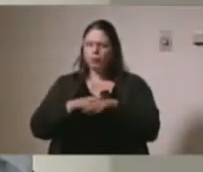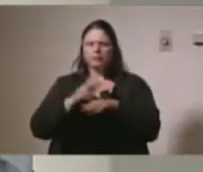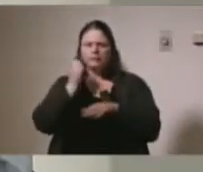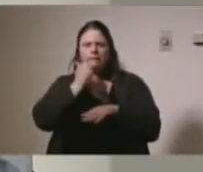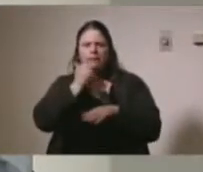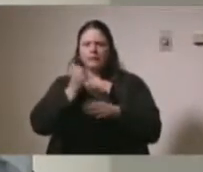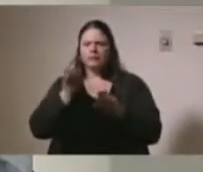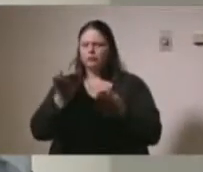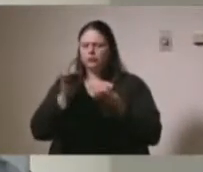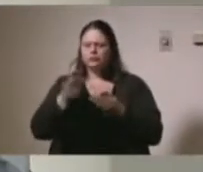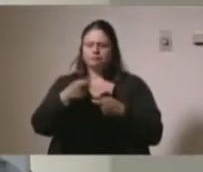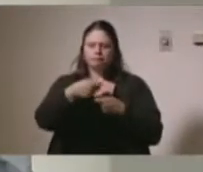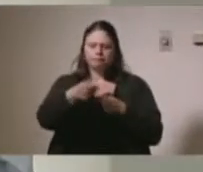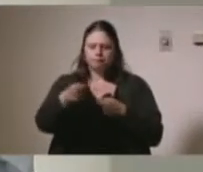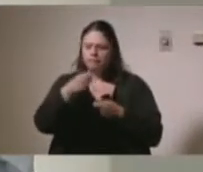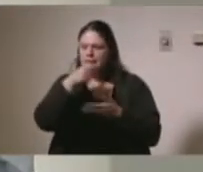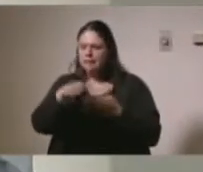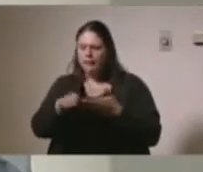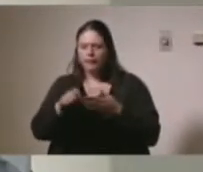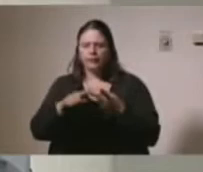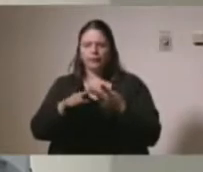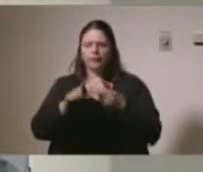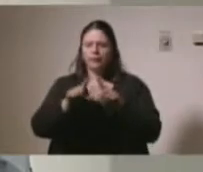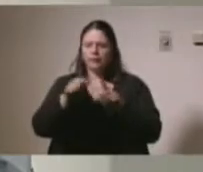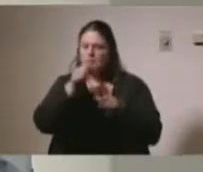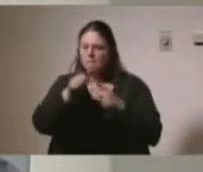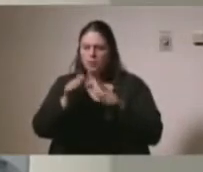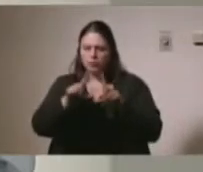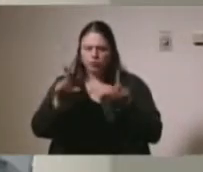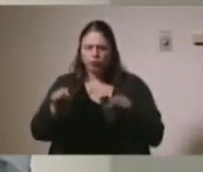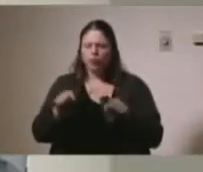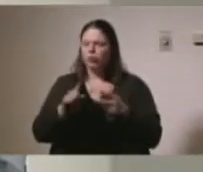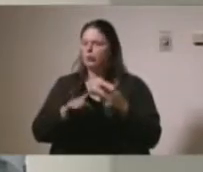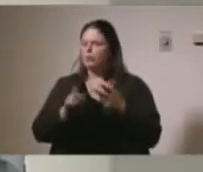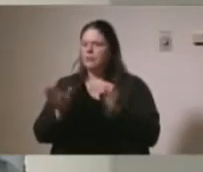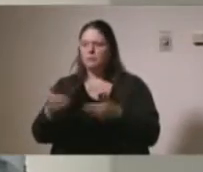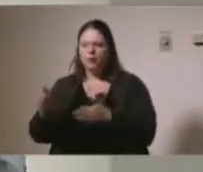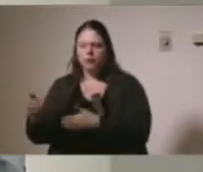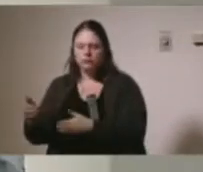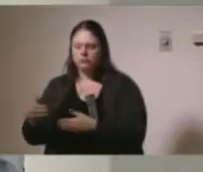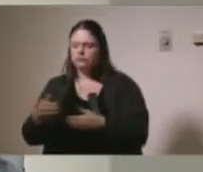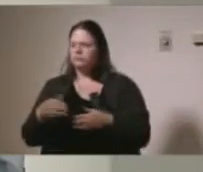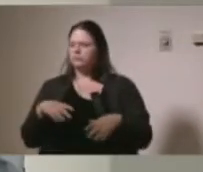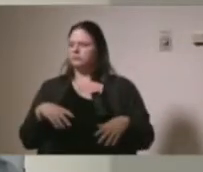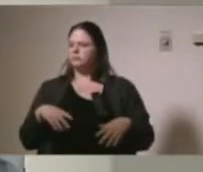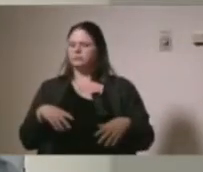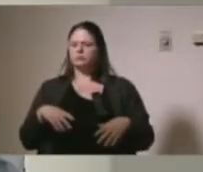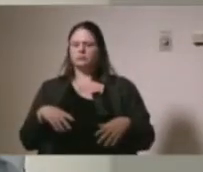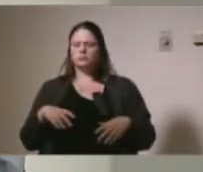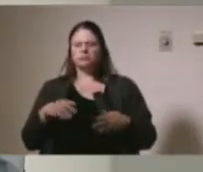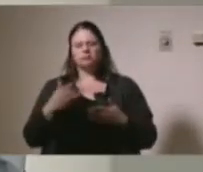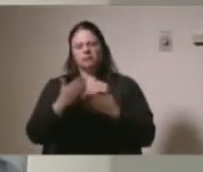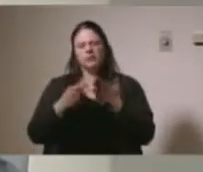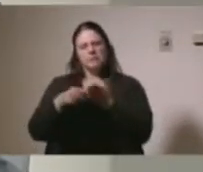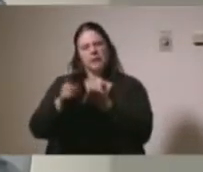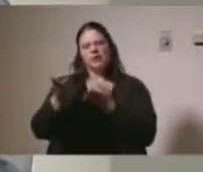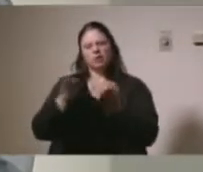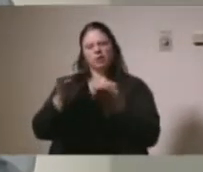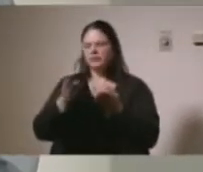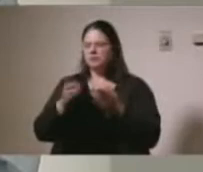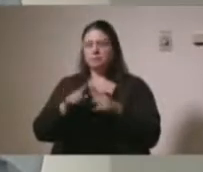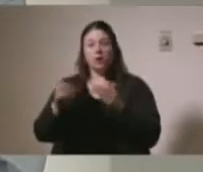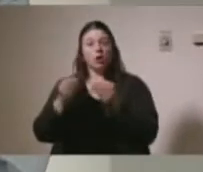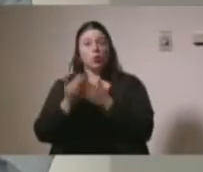and postcards and parcels and pay services. There was no innovation, so the situation was very